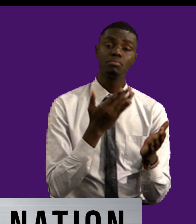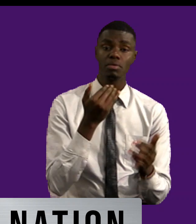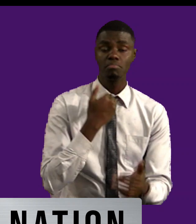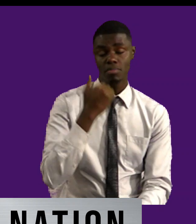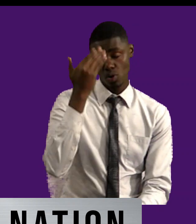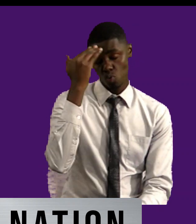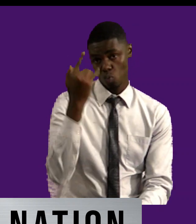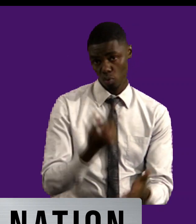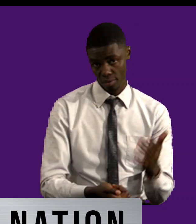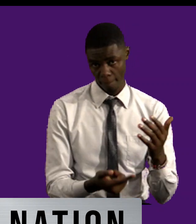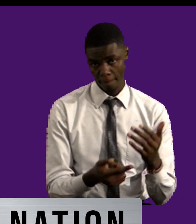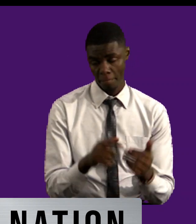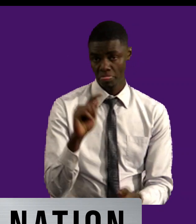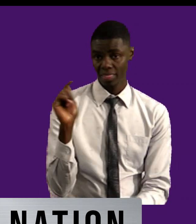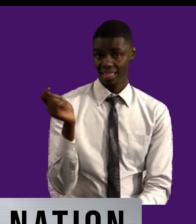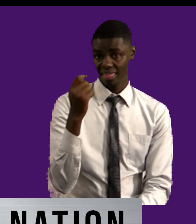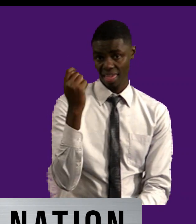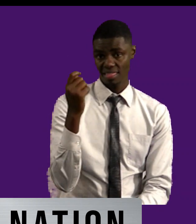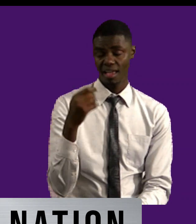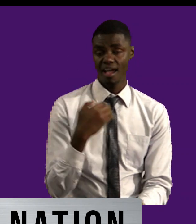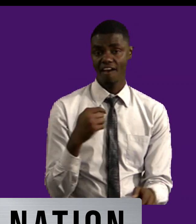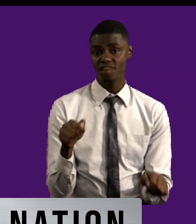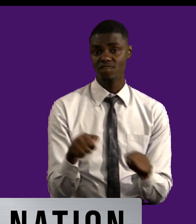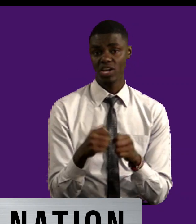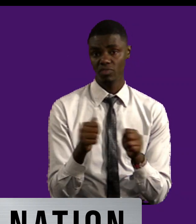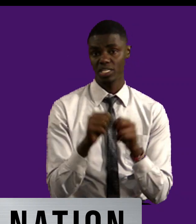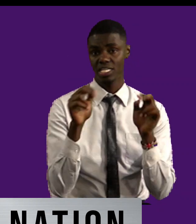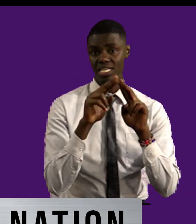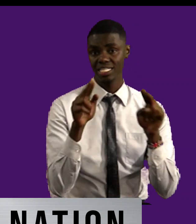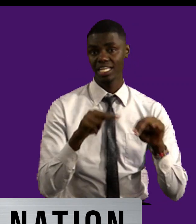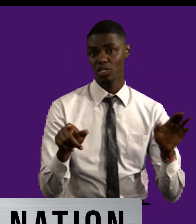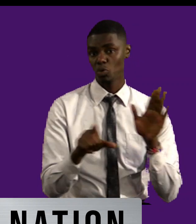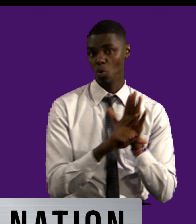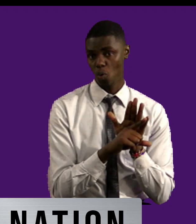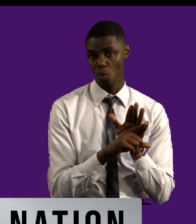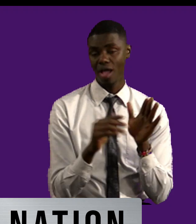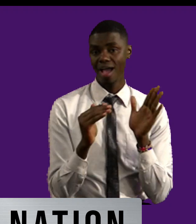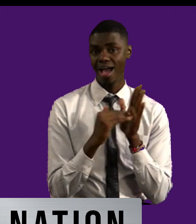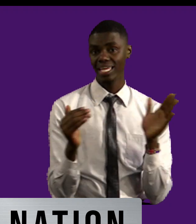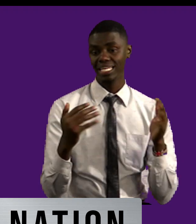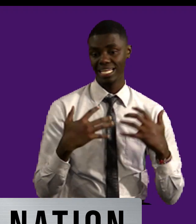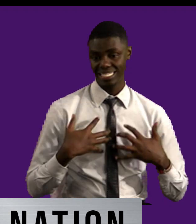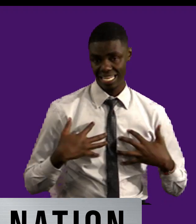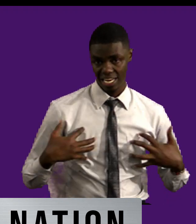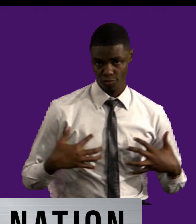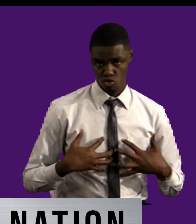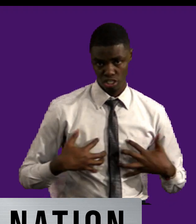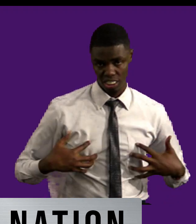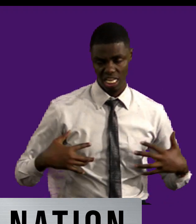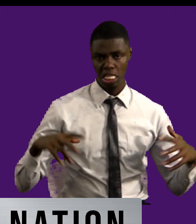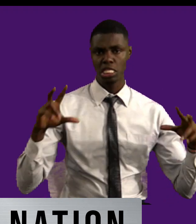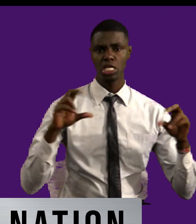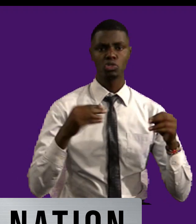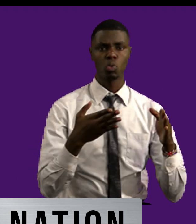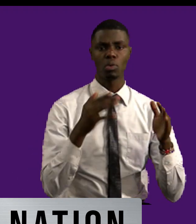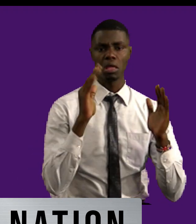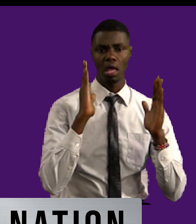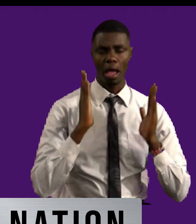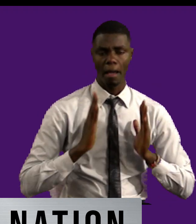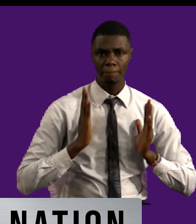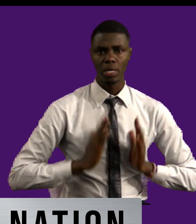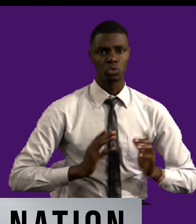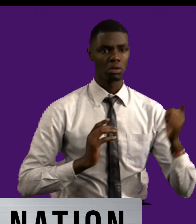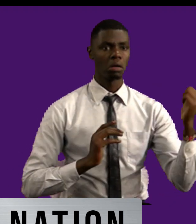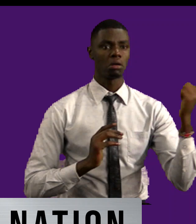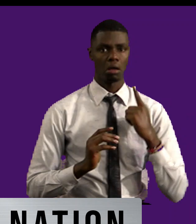that Kenya has violated international laws against refugees. There is no way one can come to seek